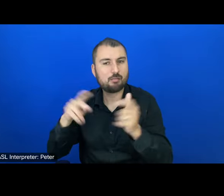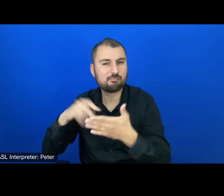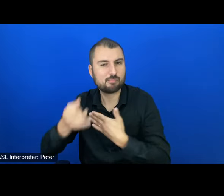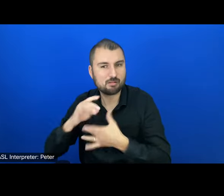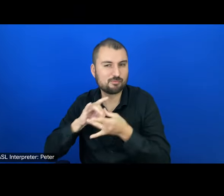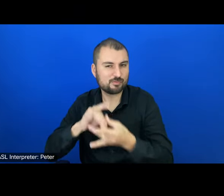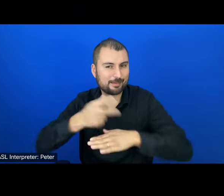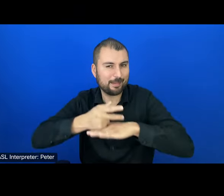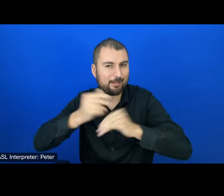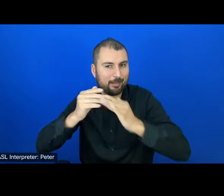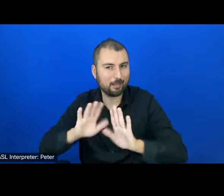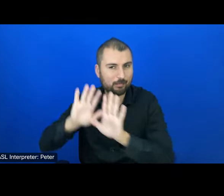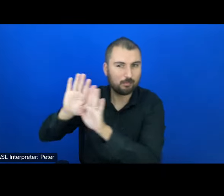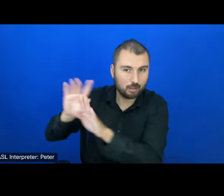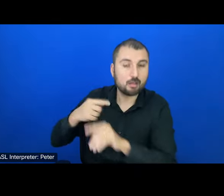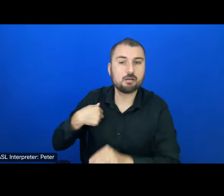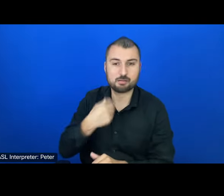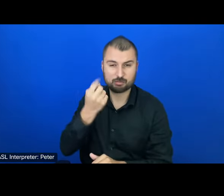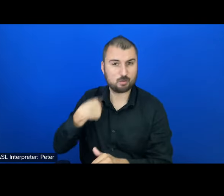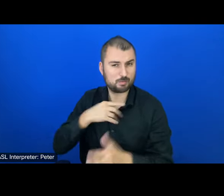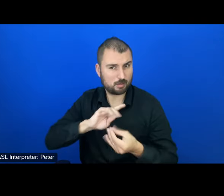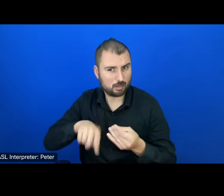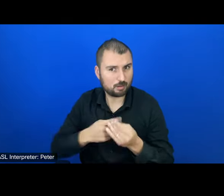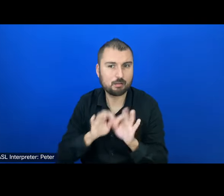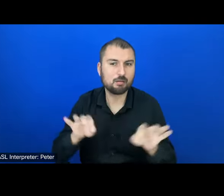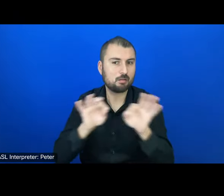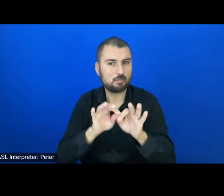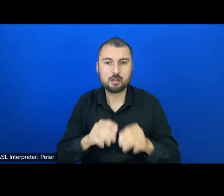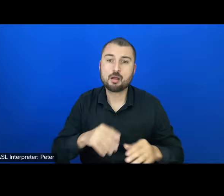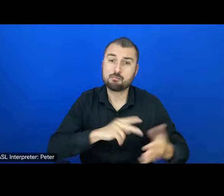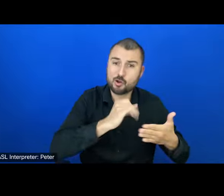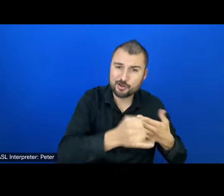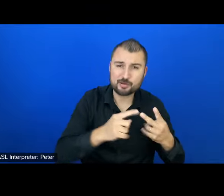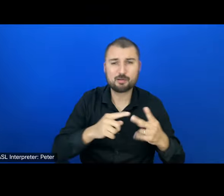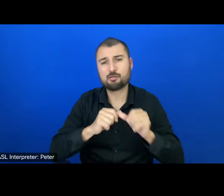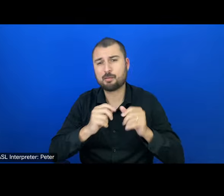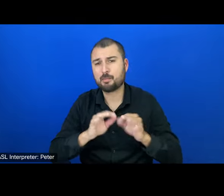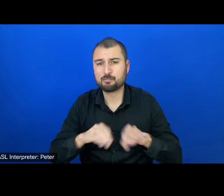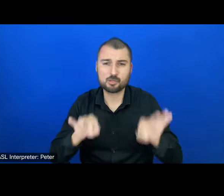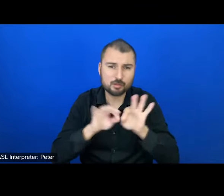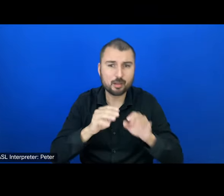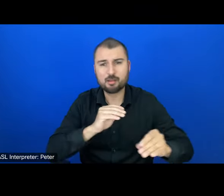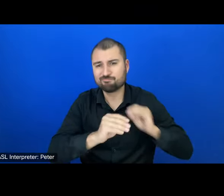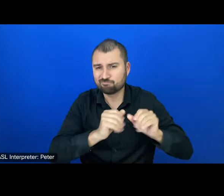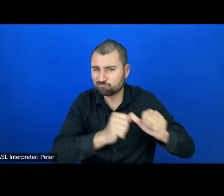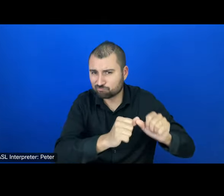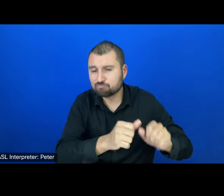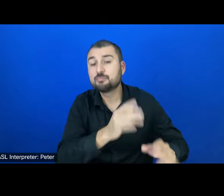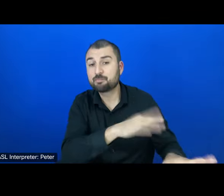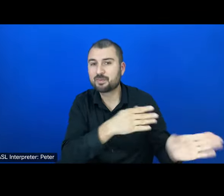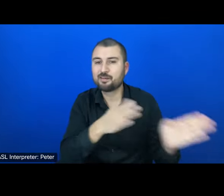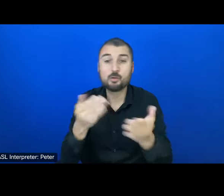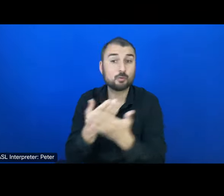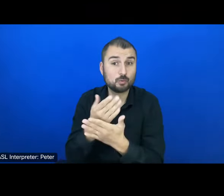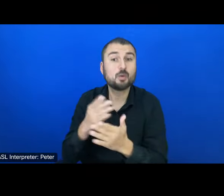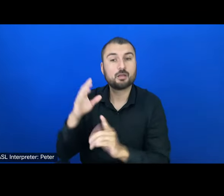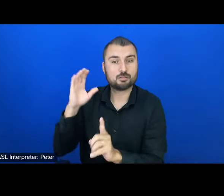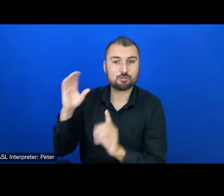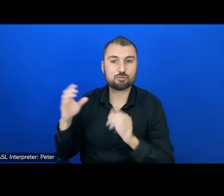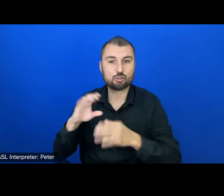houses. So we've talked about major projects, routine maintenance. Now we'll get to the new construction. New construction in